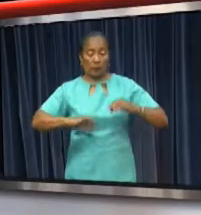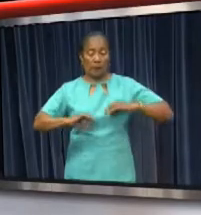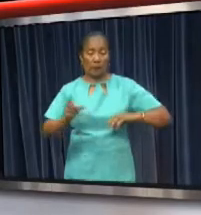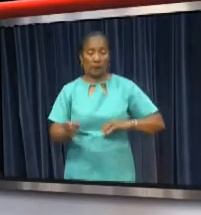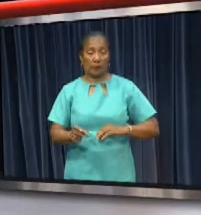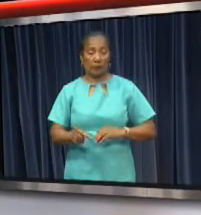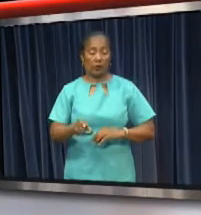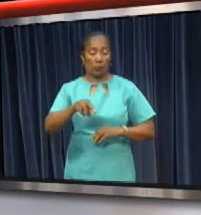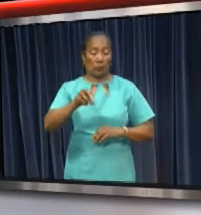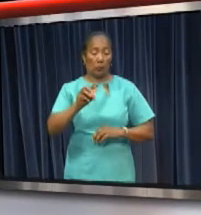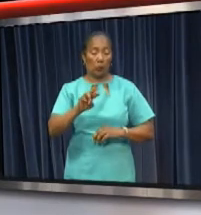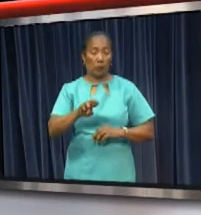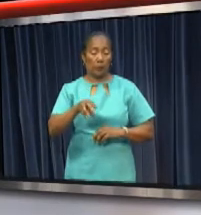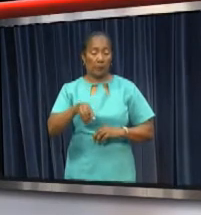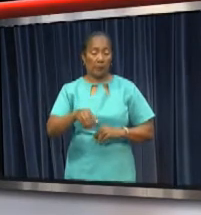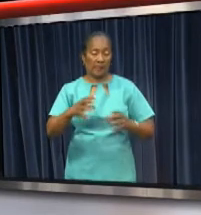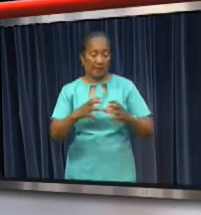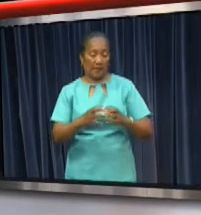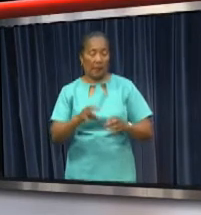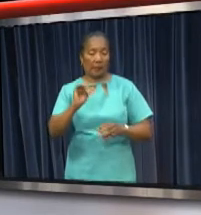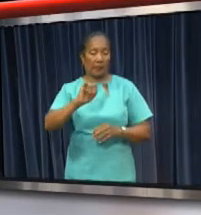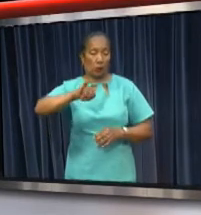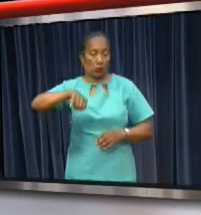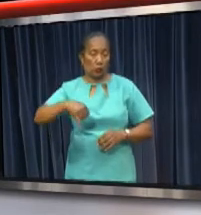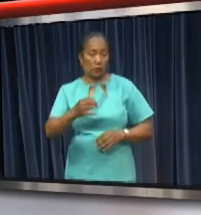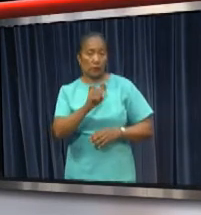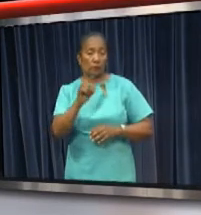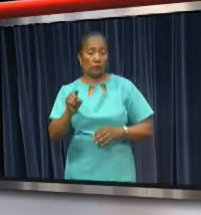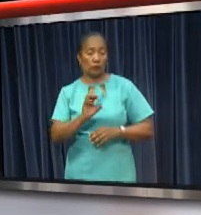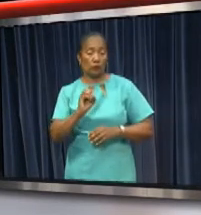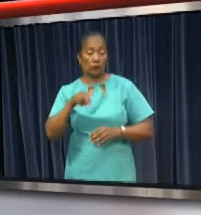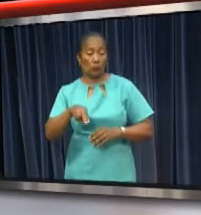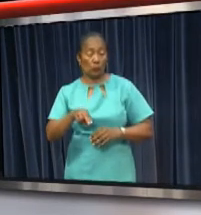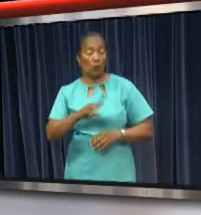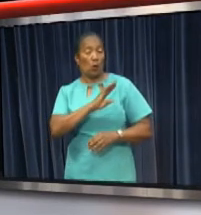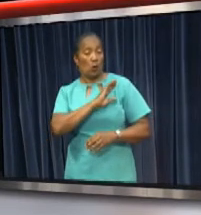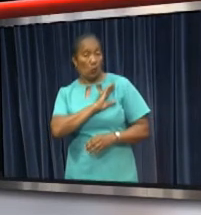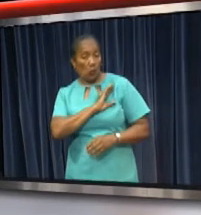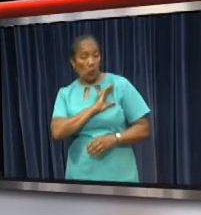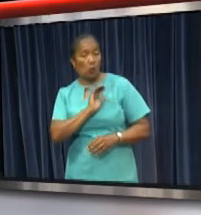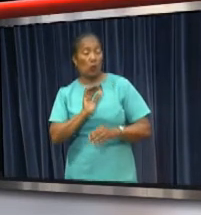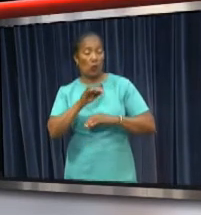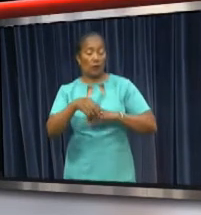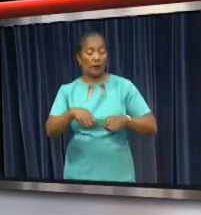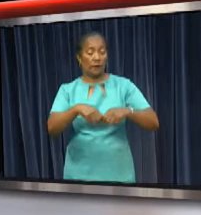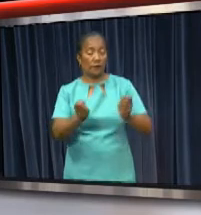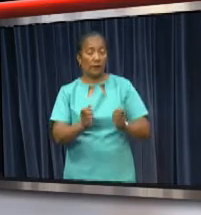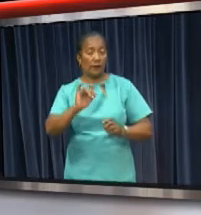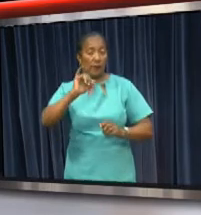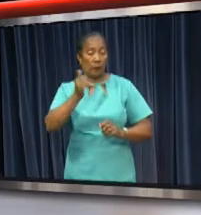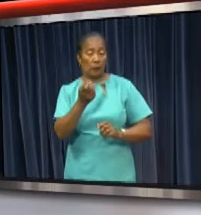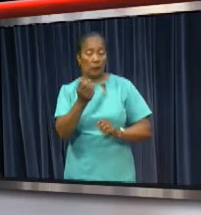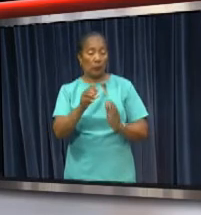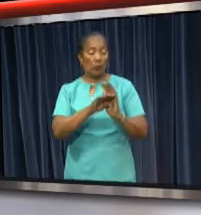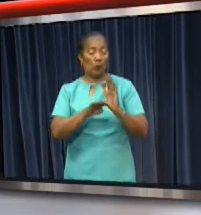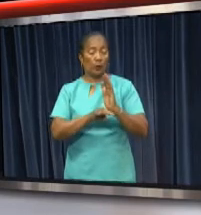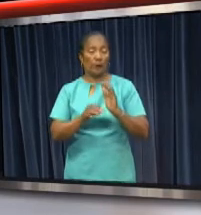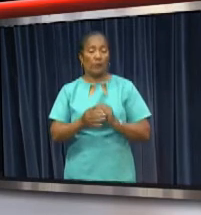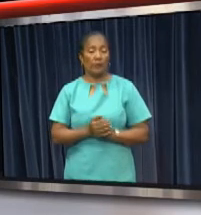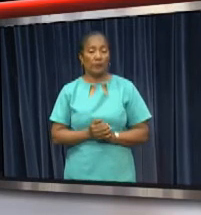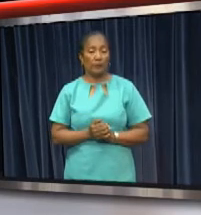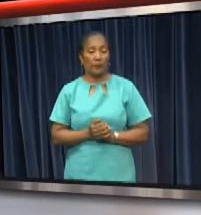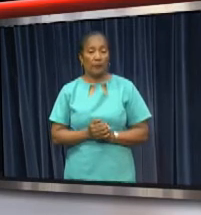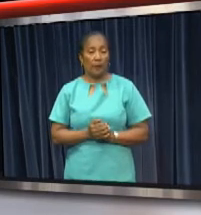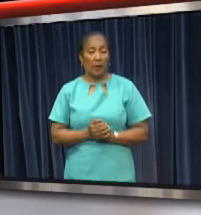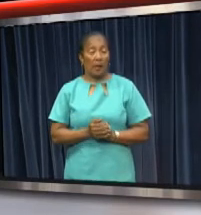government advisor Eddie Josephson also talked about the implementation of the revaluation program. There